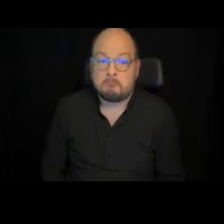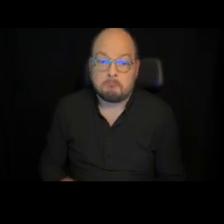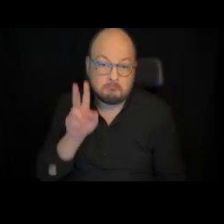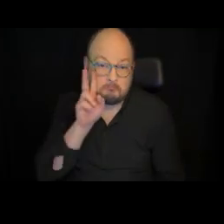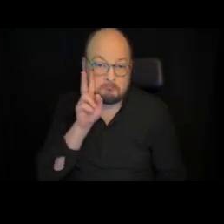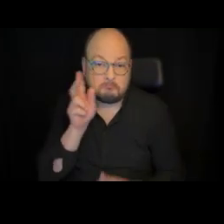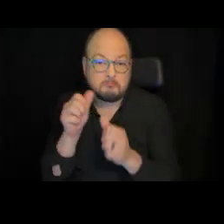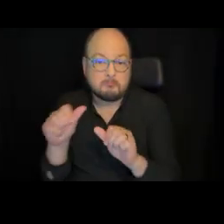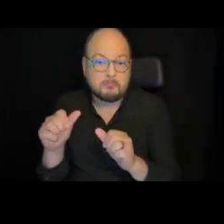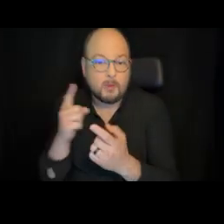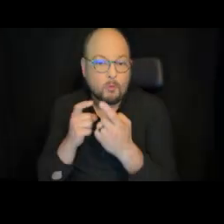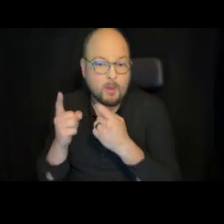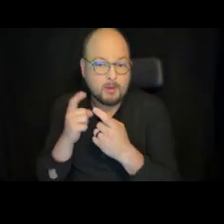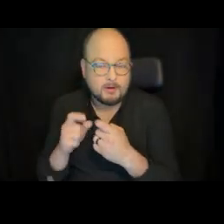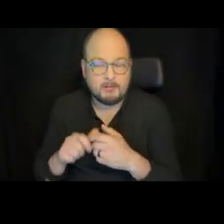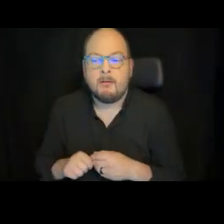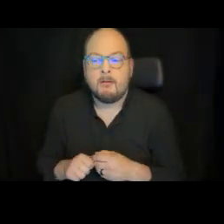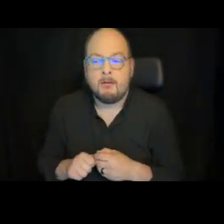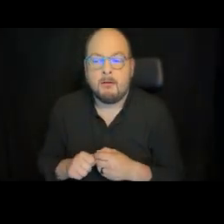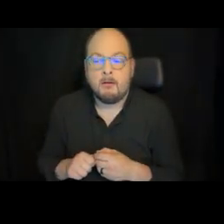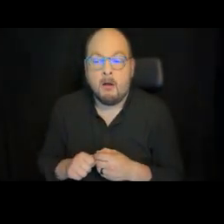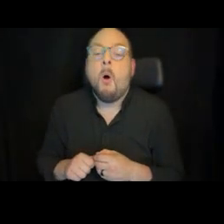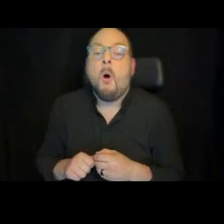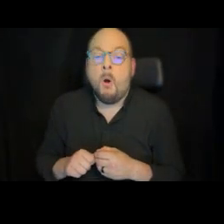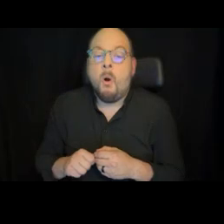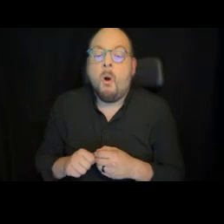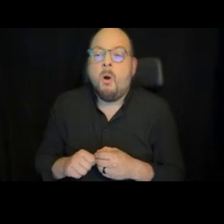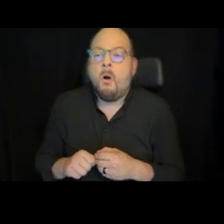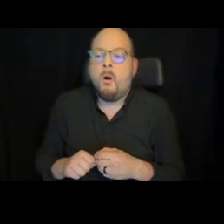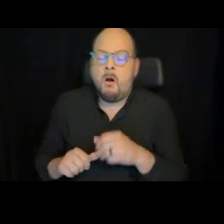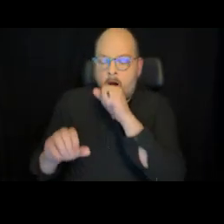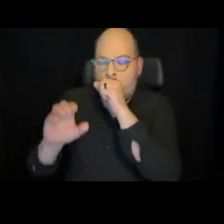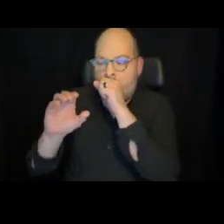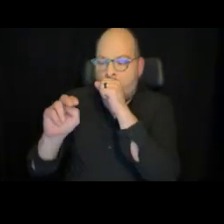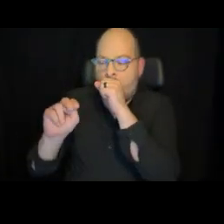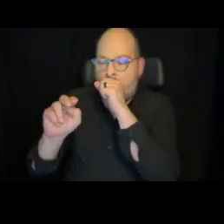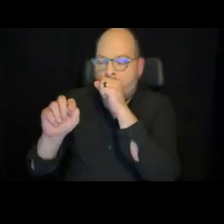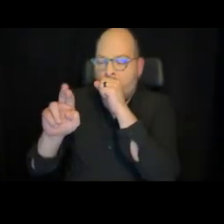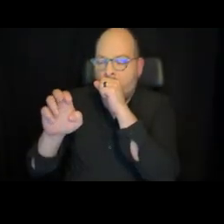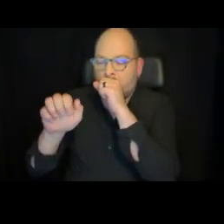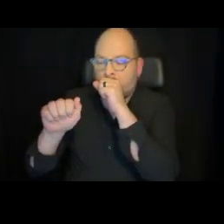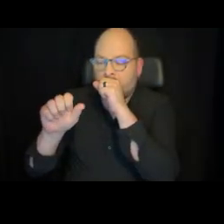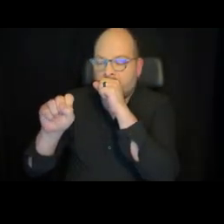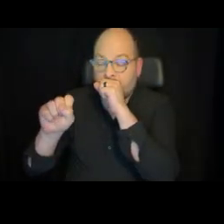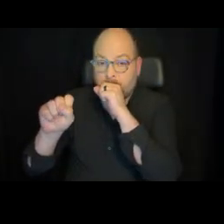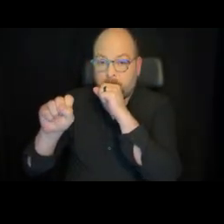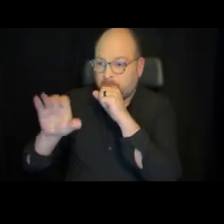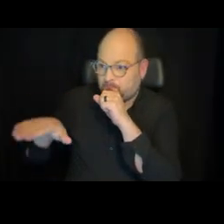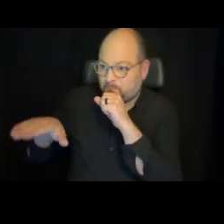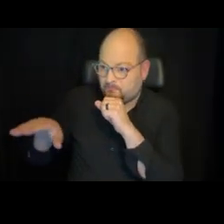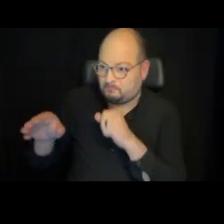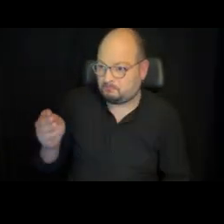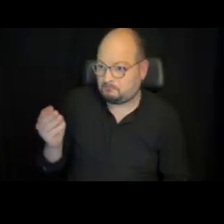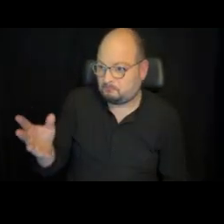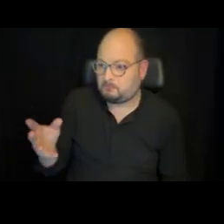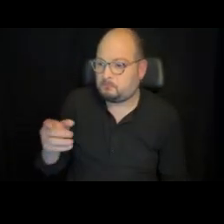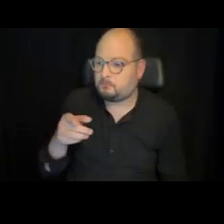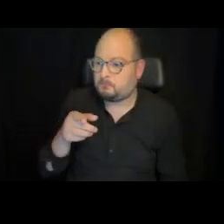Okay. All right. Mr. Contreras, there is a question